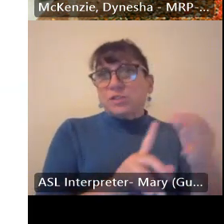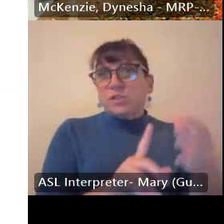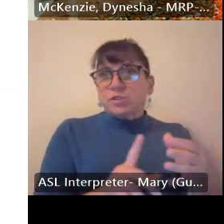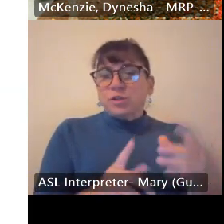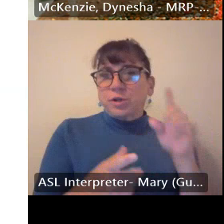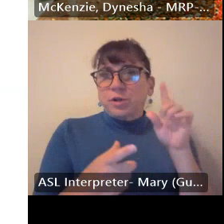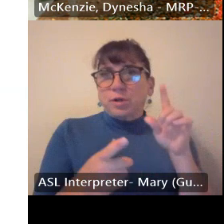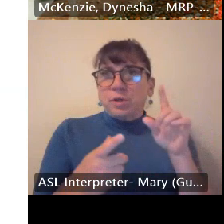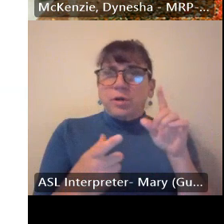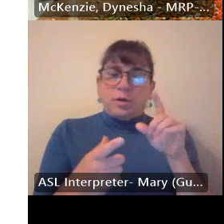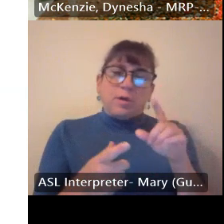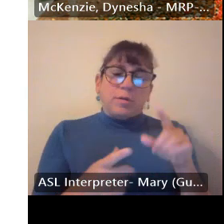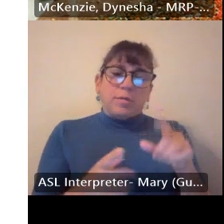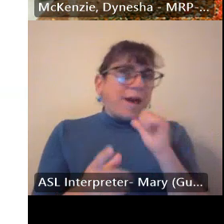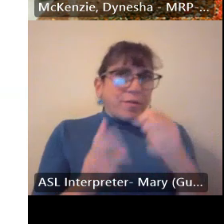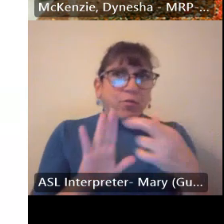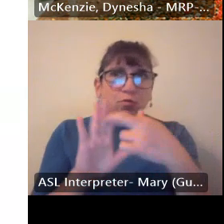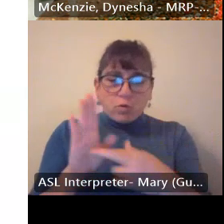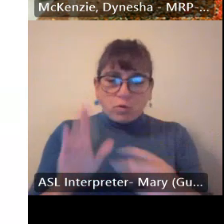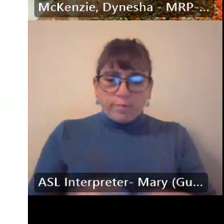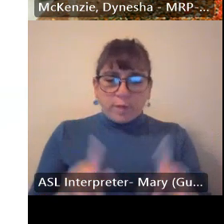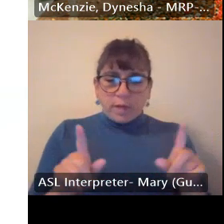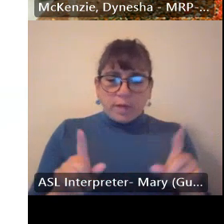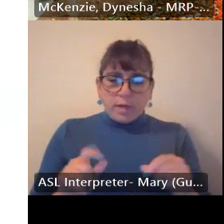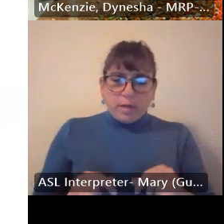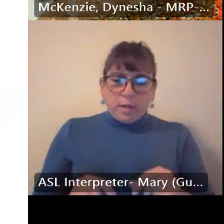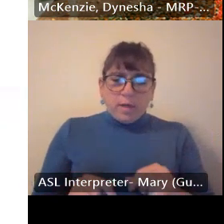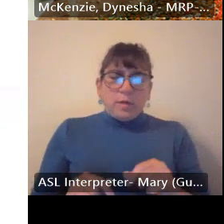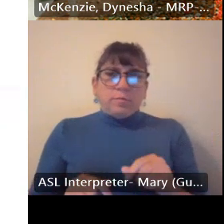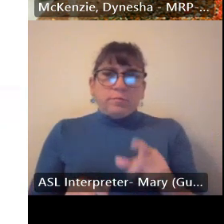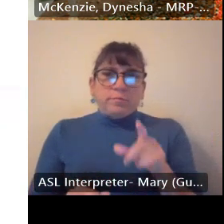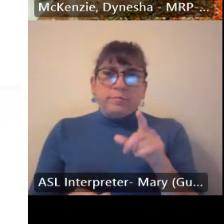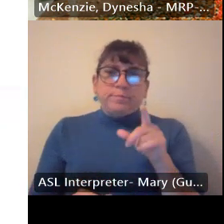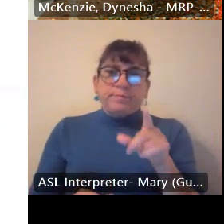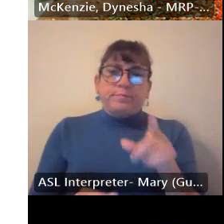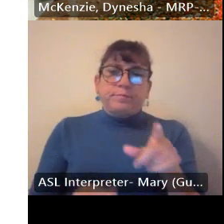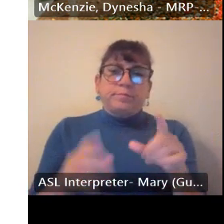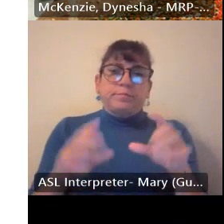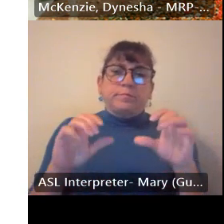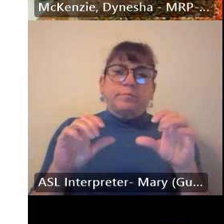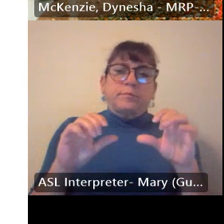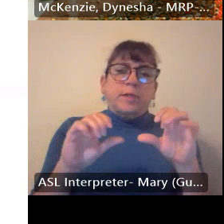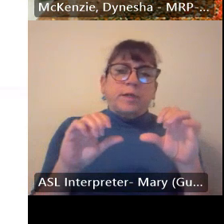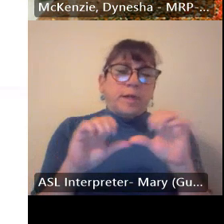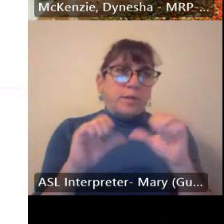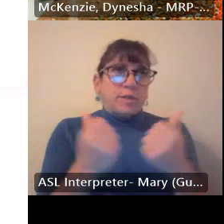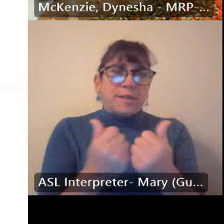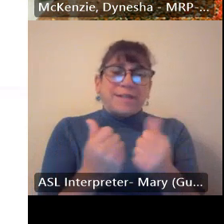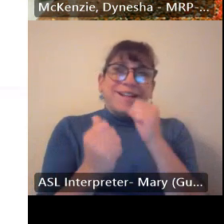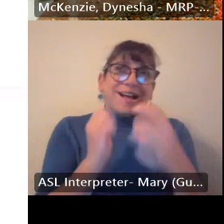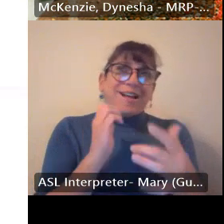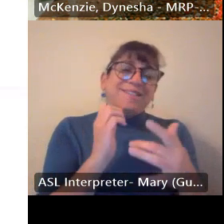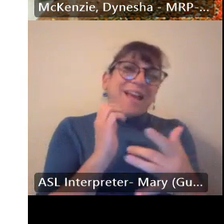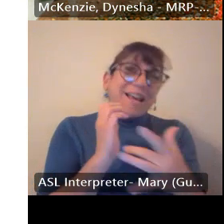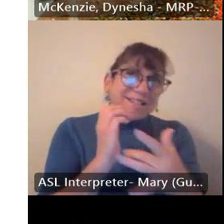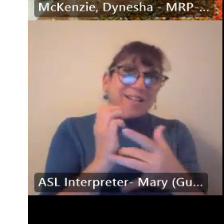rule. But there are a couple of agencies that are technically not covered by the budget.